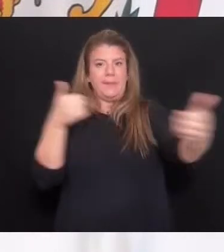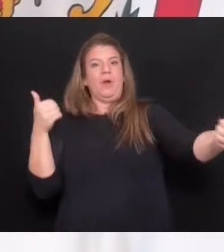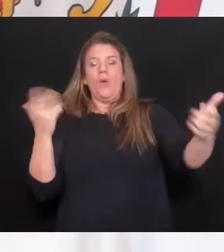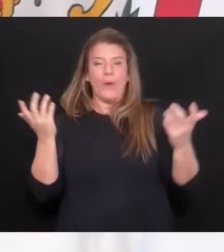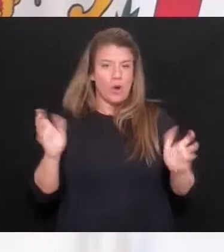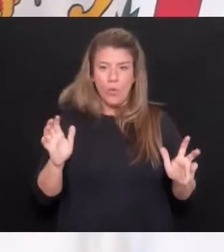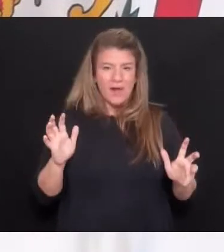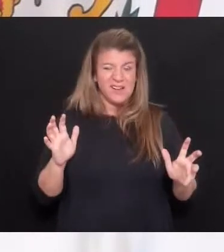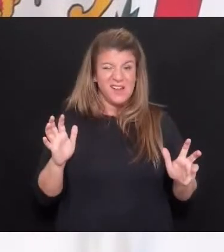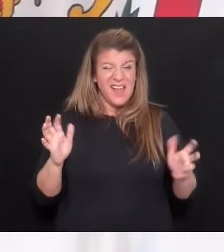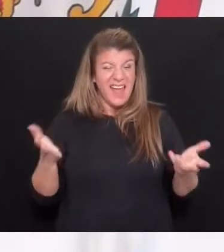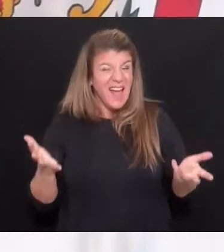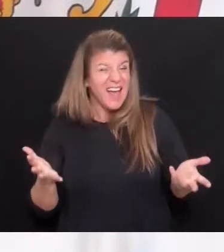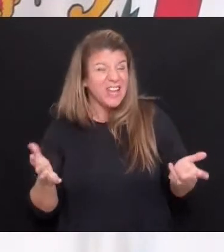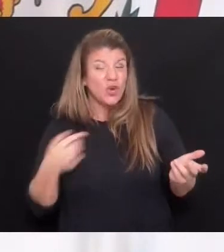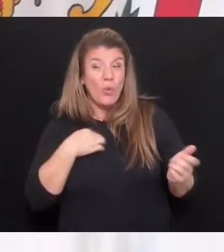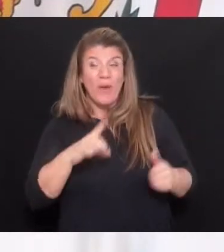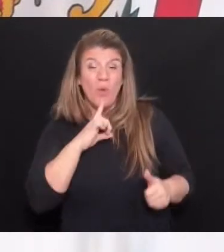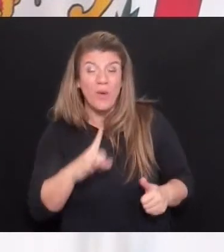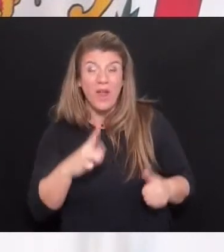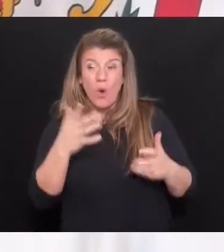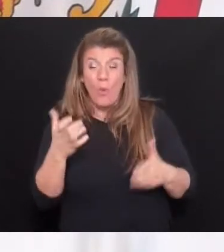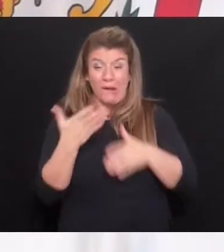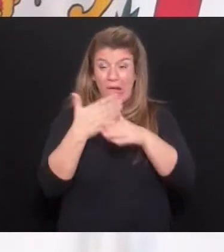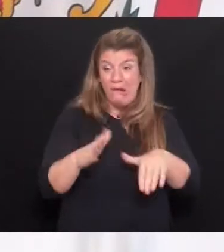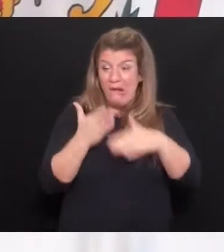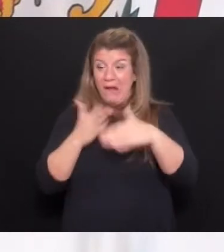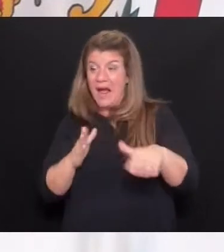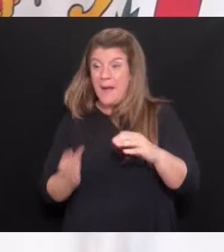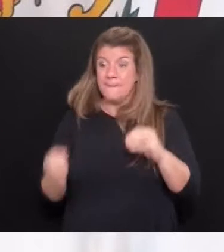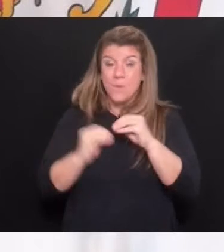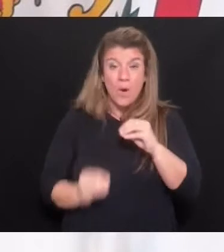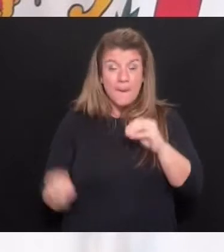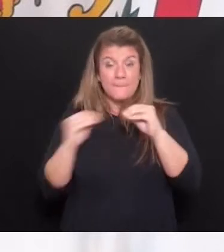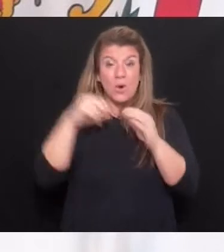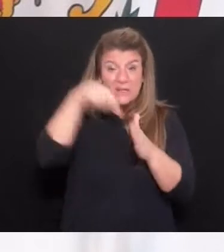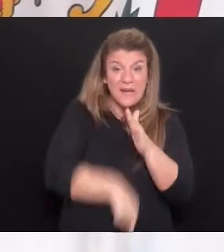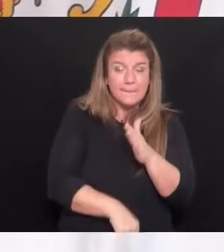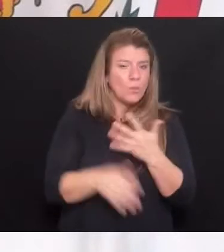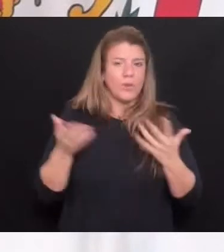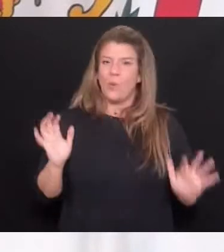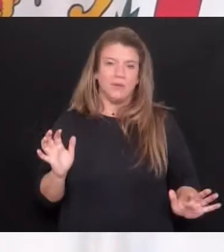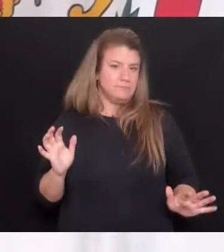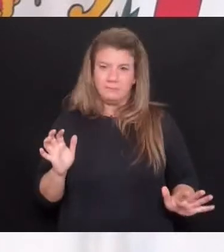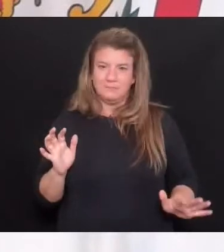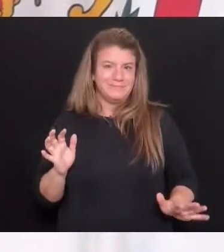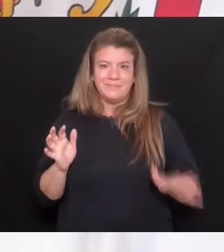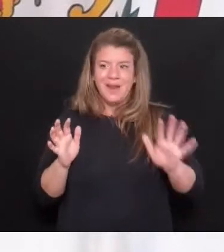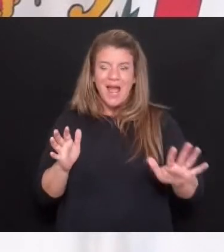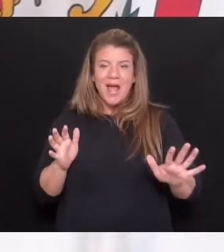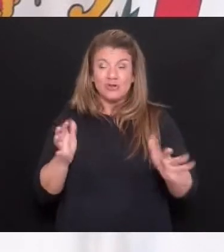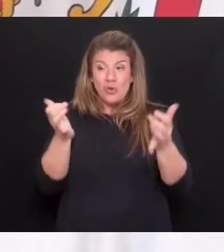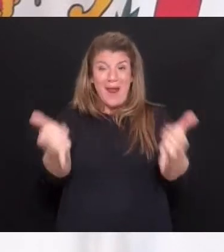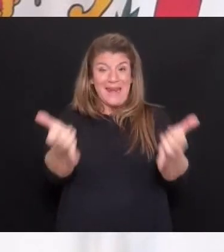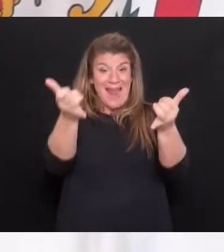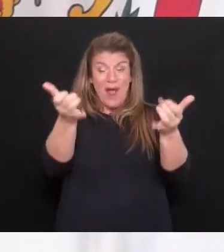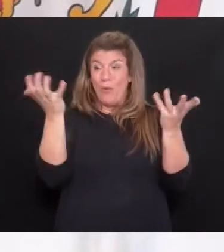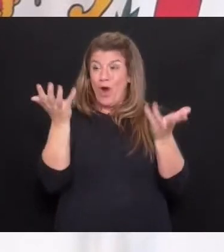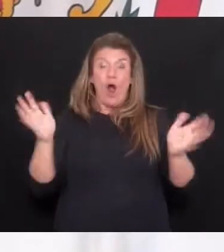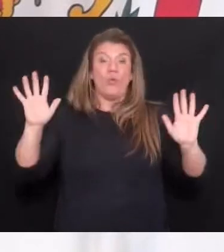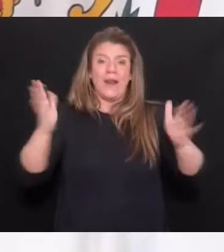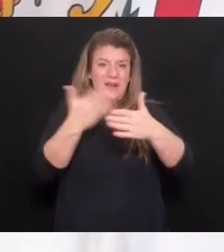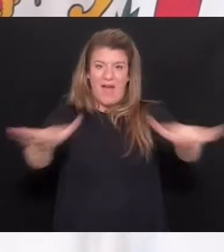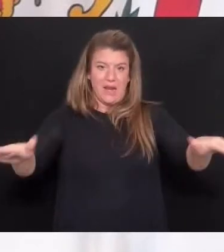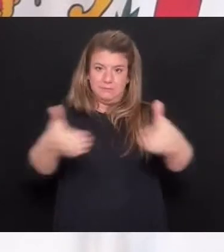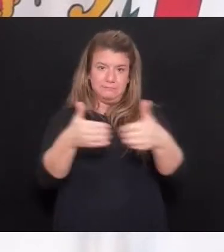mean, do we want to absolutely fragment us even more and more? We're way too divided as a nation in the